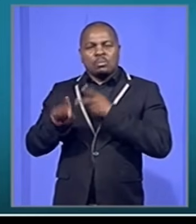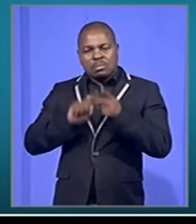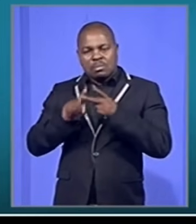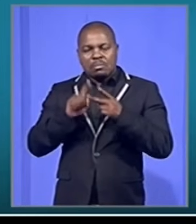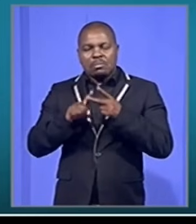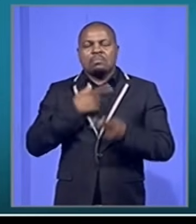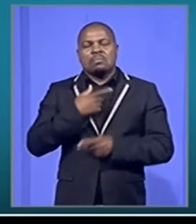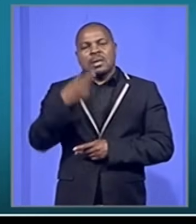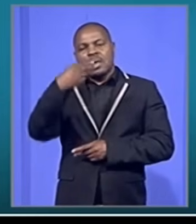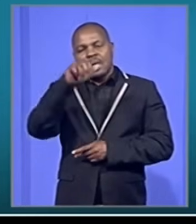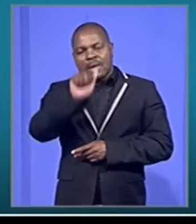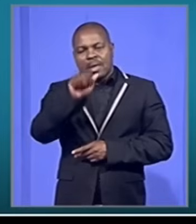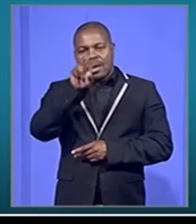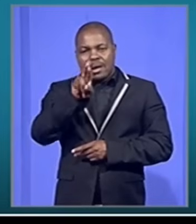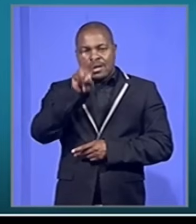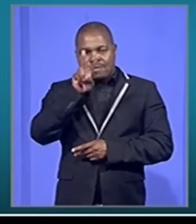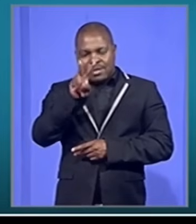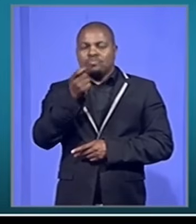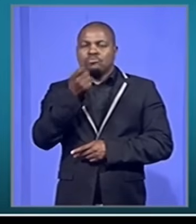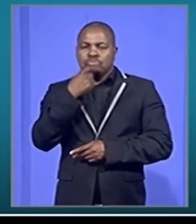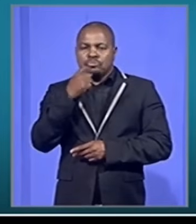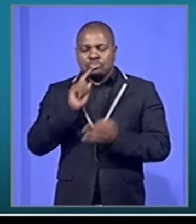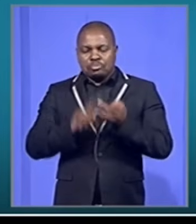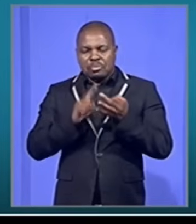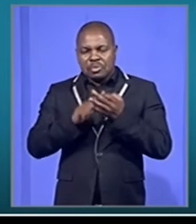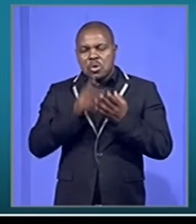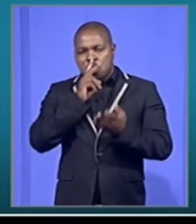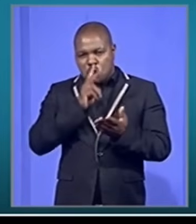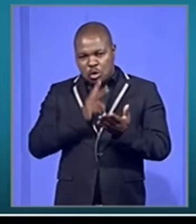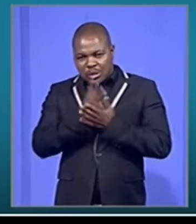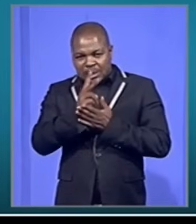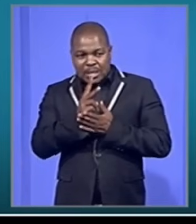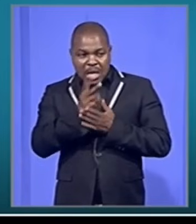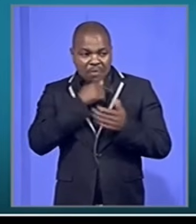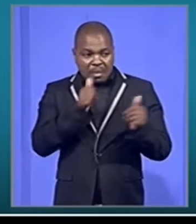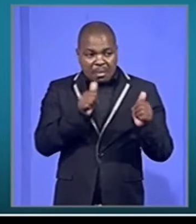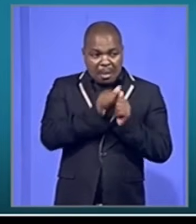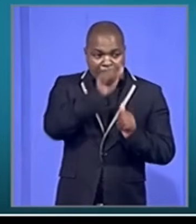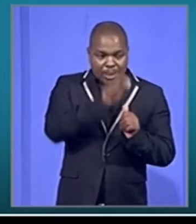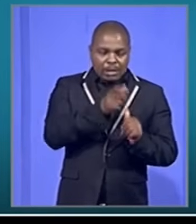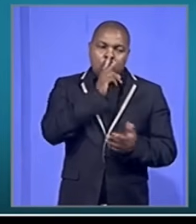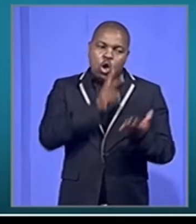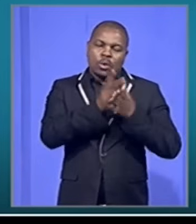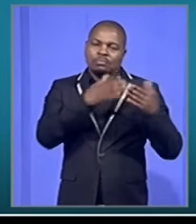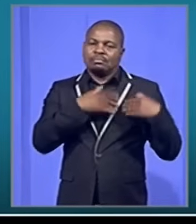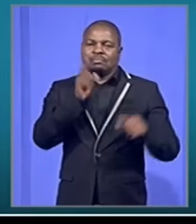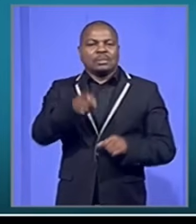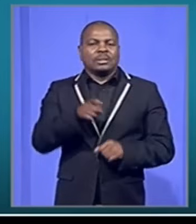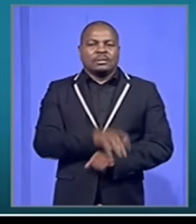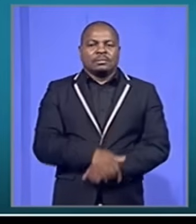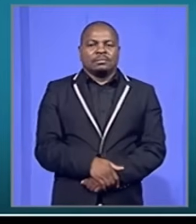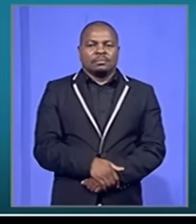meriana ya di-ARVs gape re be nneteng ka gare ga dikamano tša rena tša marato.